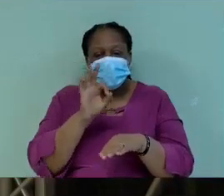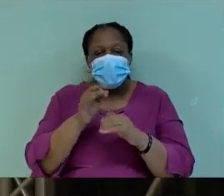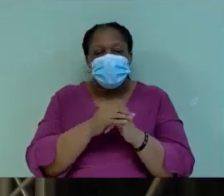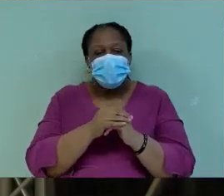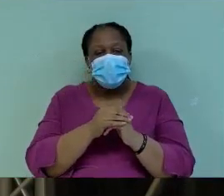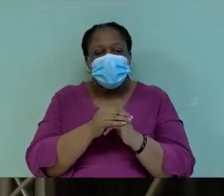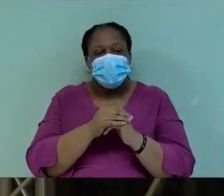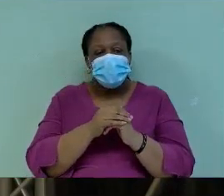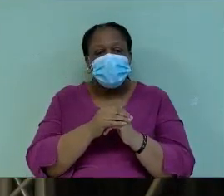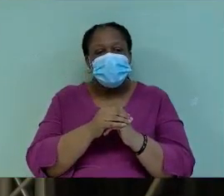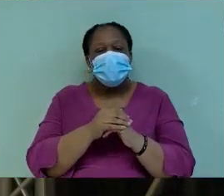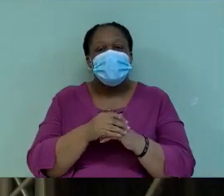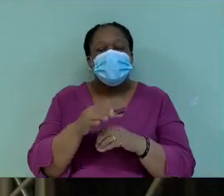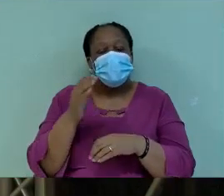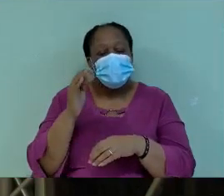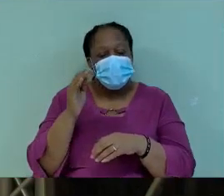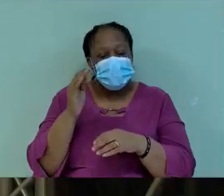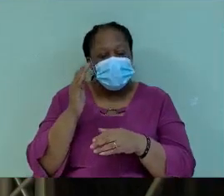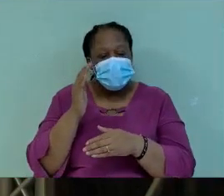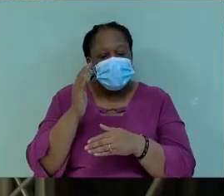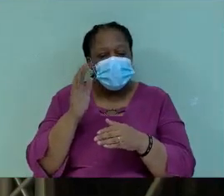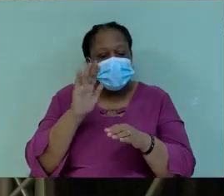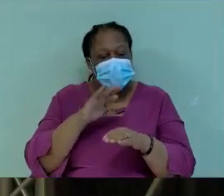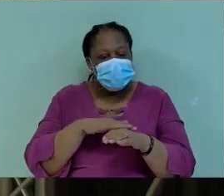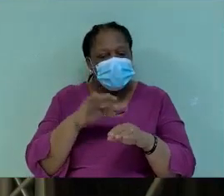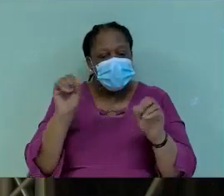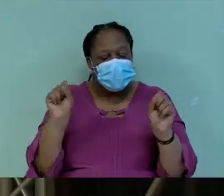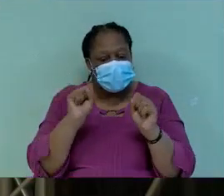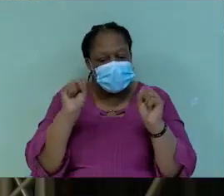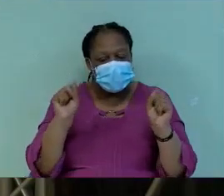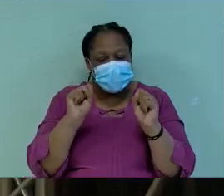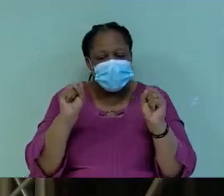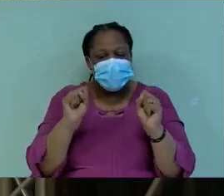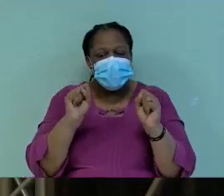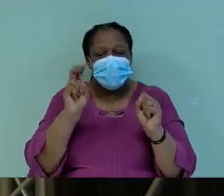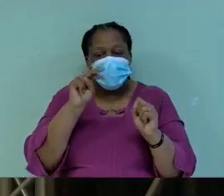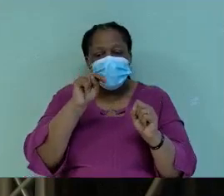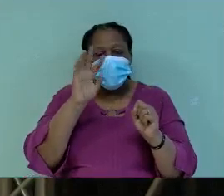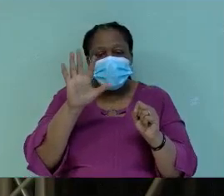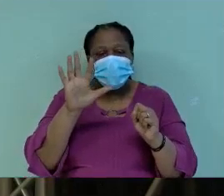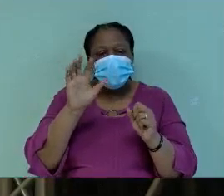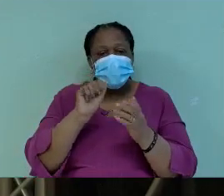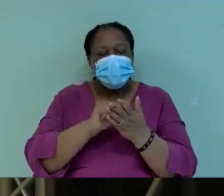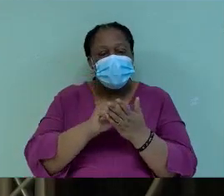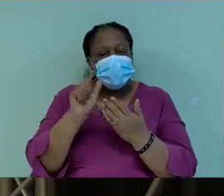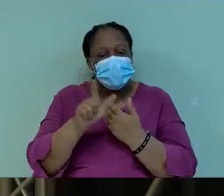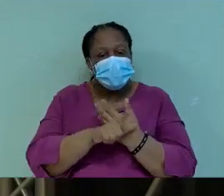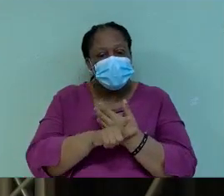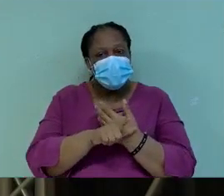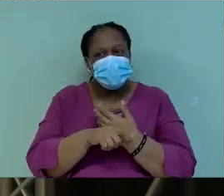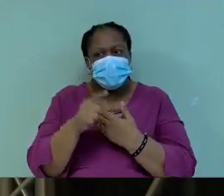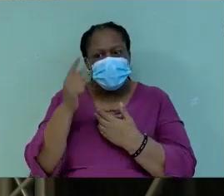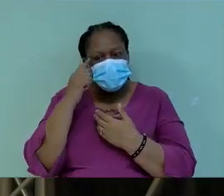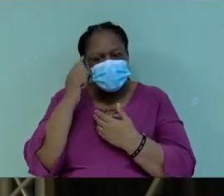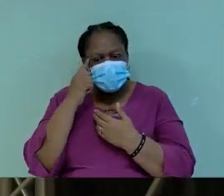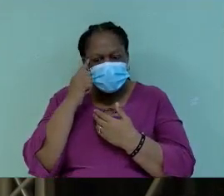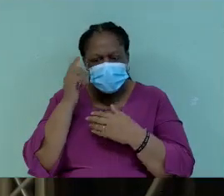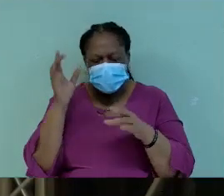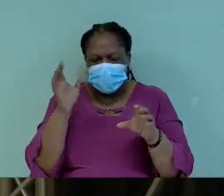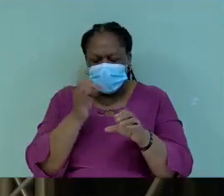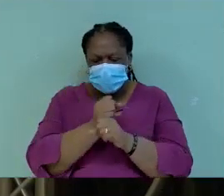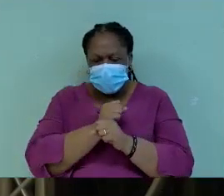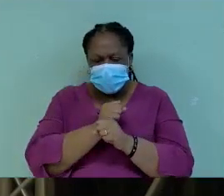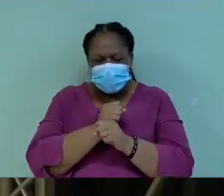donate, and they did, on the morning of Saturday, 25th, I realized that I had accumulated